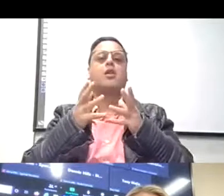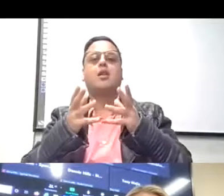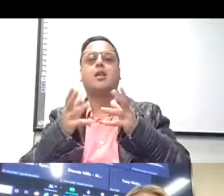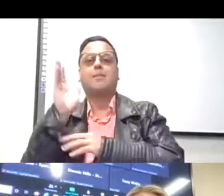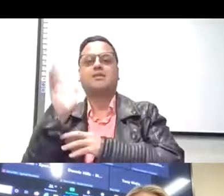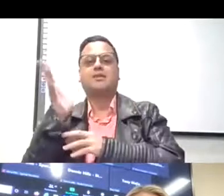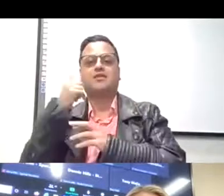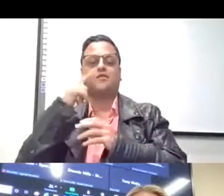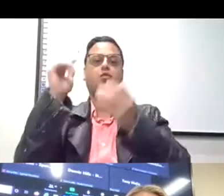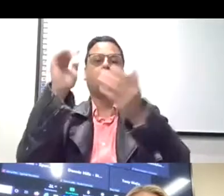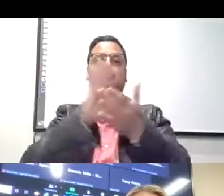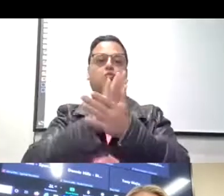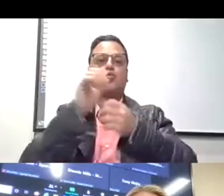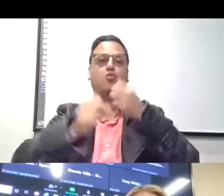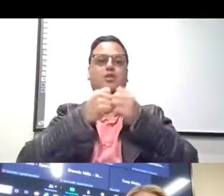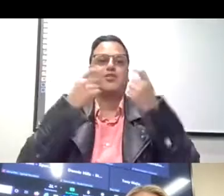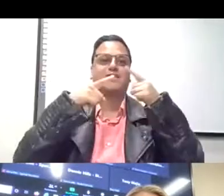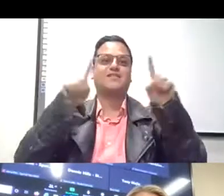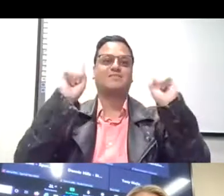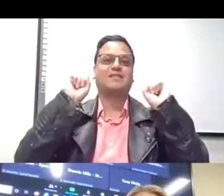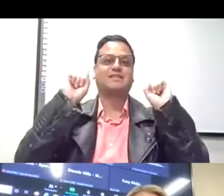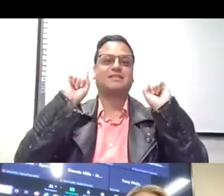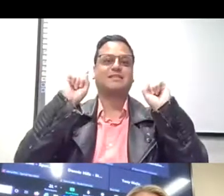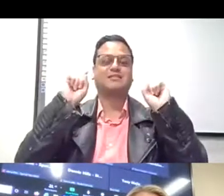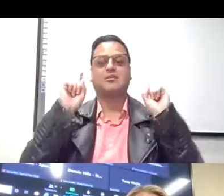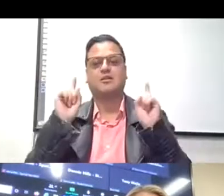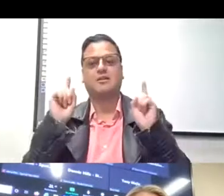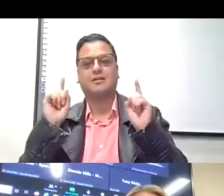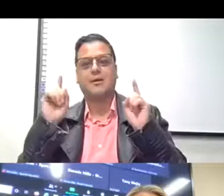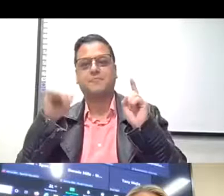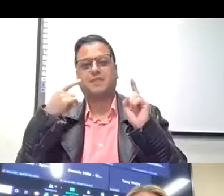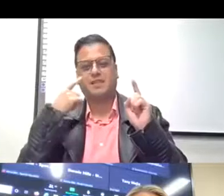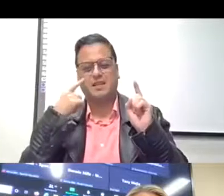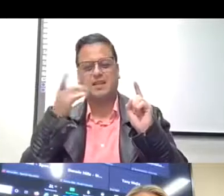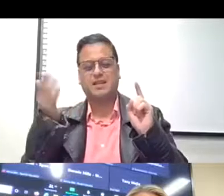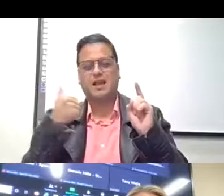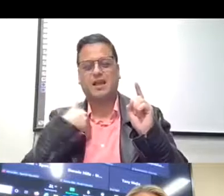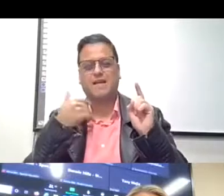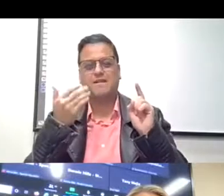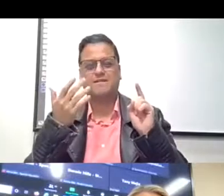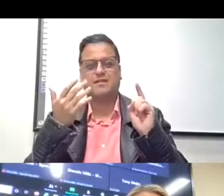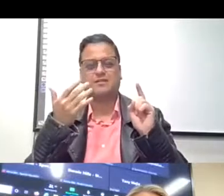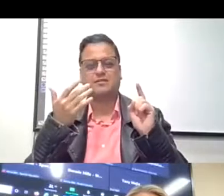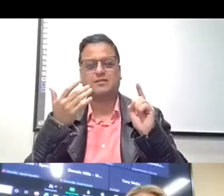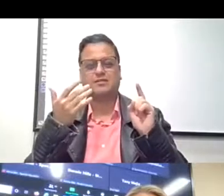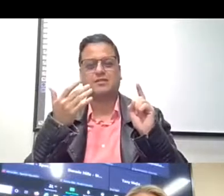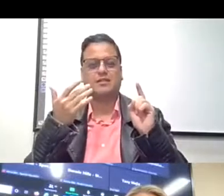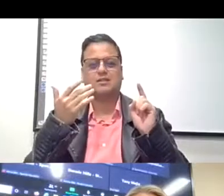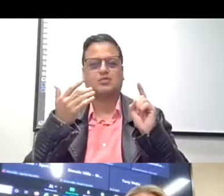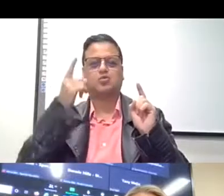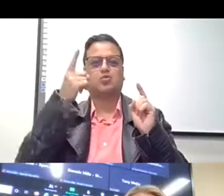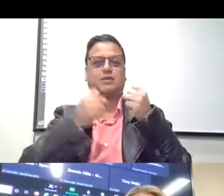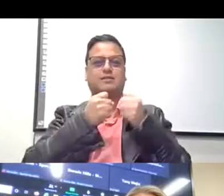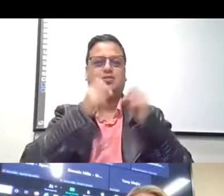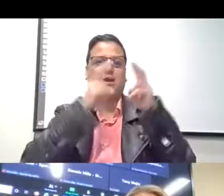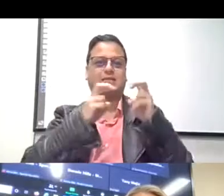achievement. So because, correct me if I'm wrong, but we would have end of year assessments that